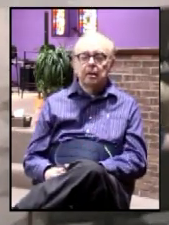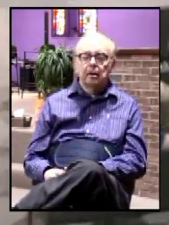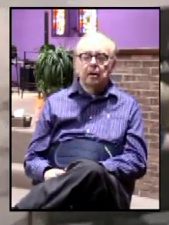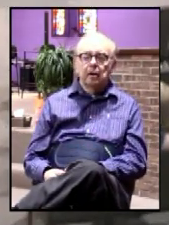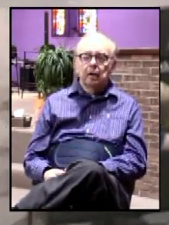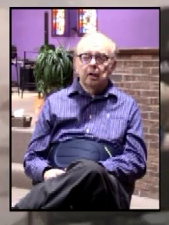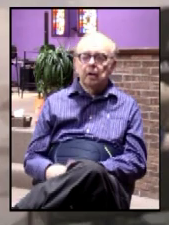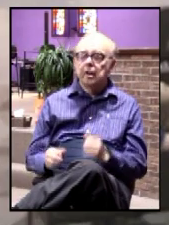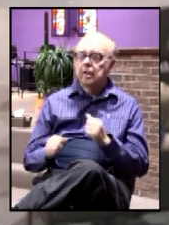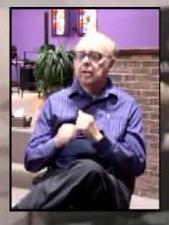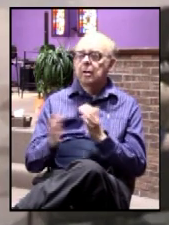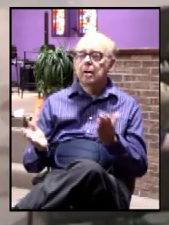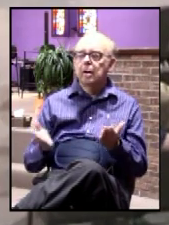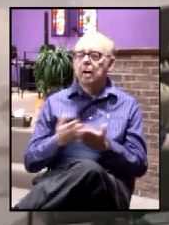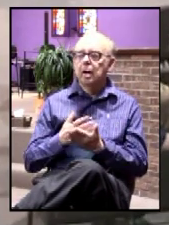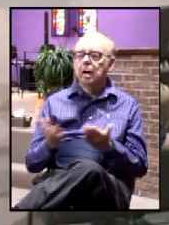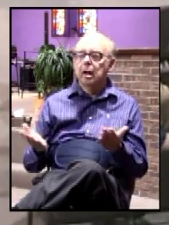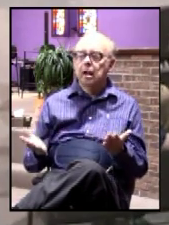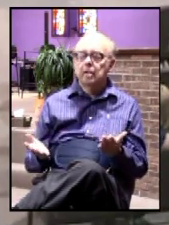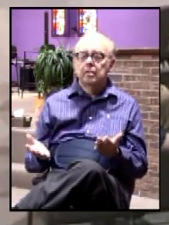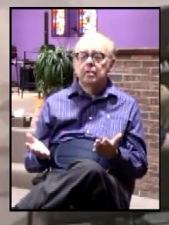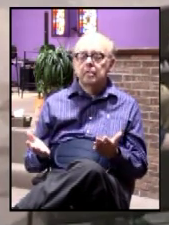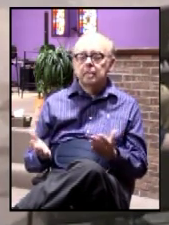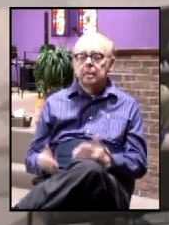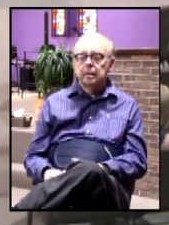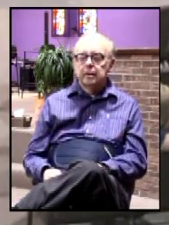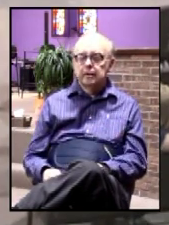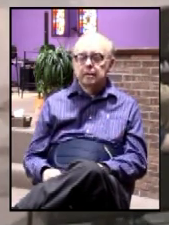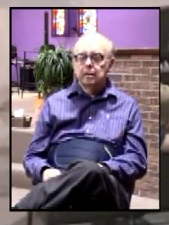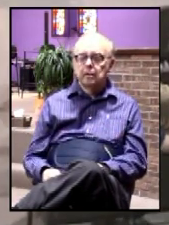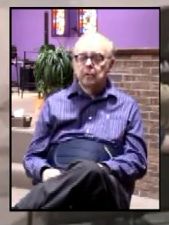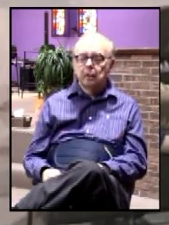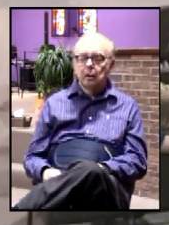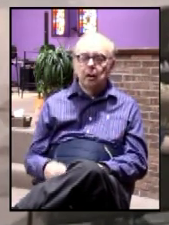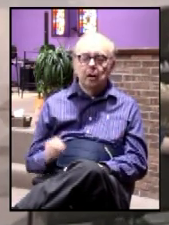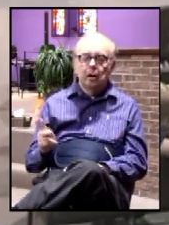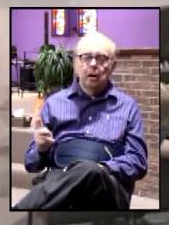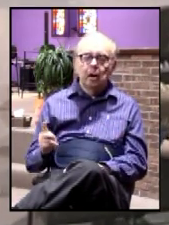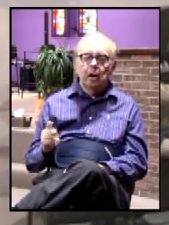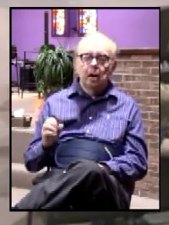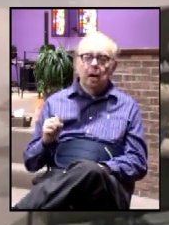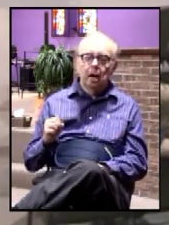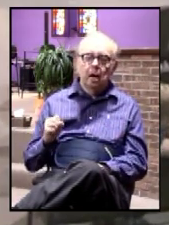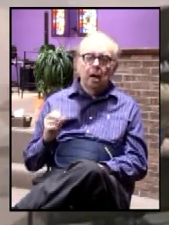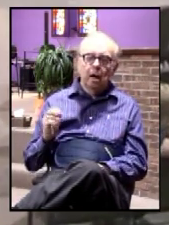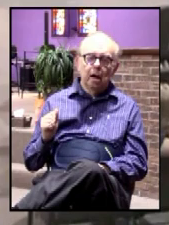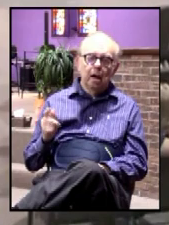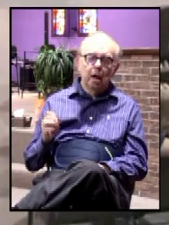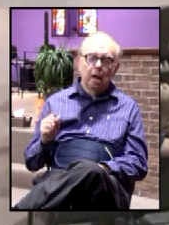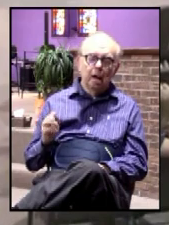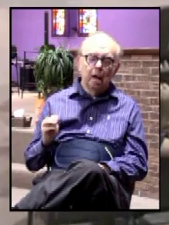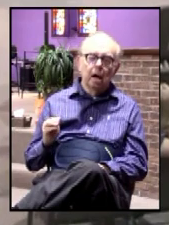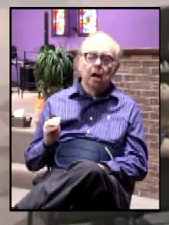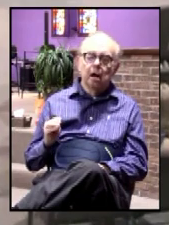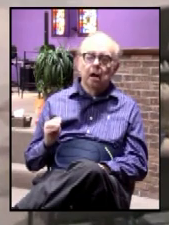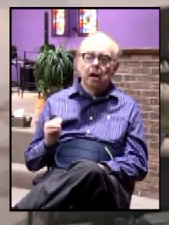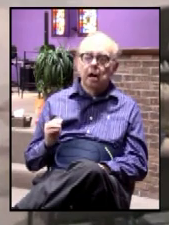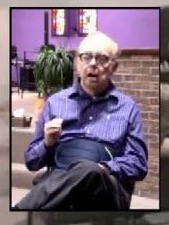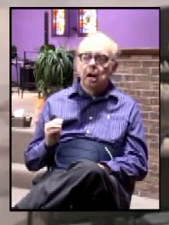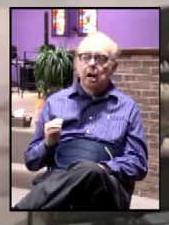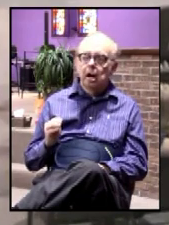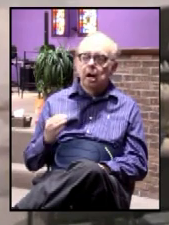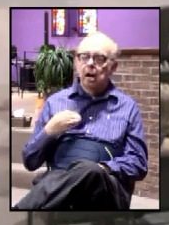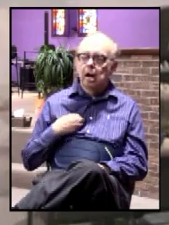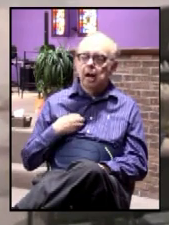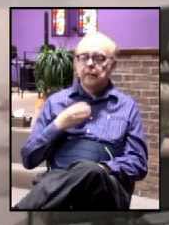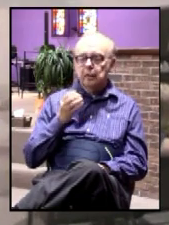and shelter and all of this stuff. So they're just dropping them off. Okay, Shalom, which is part of the churches who